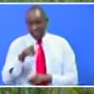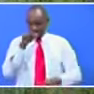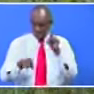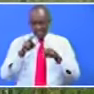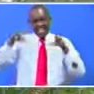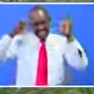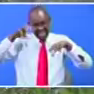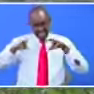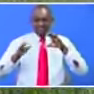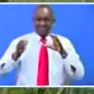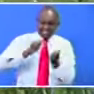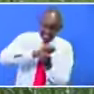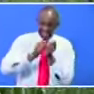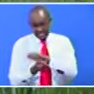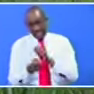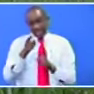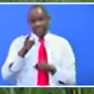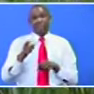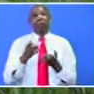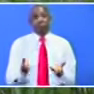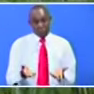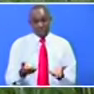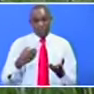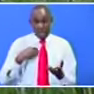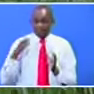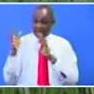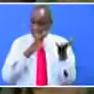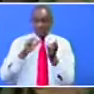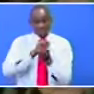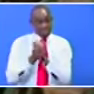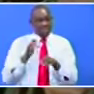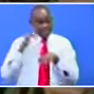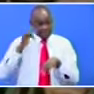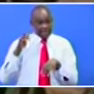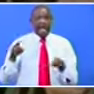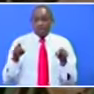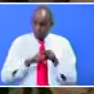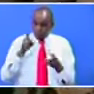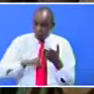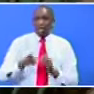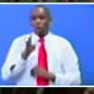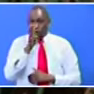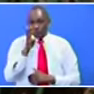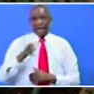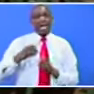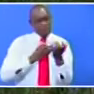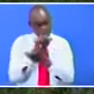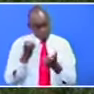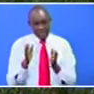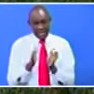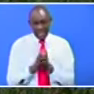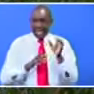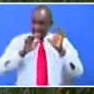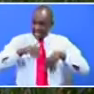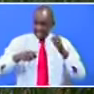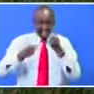rainfall patterns that are even further exacerbated by climate change, and growing number of water-intensive economic and